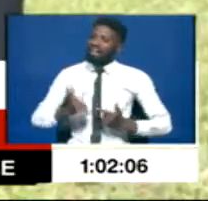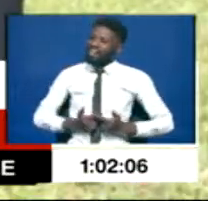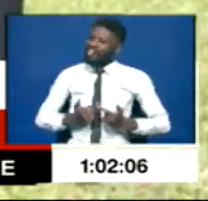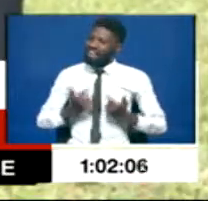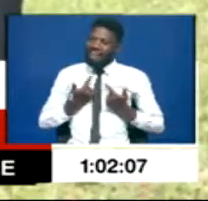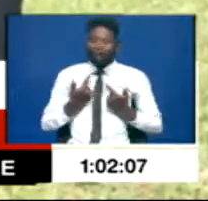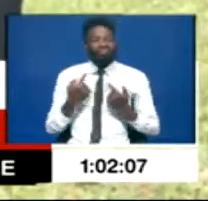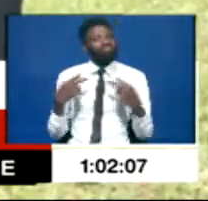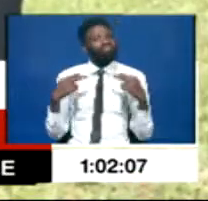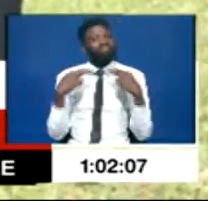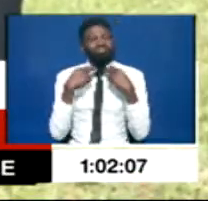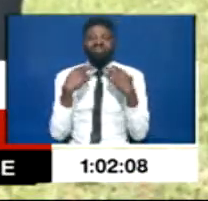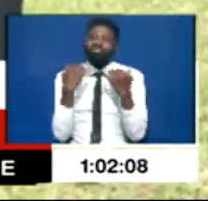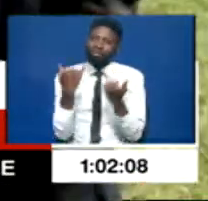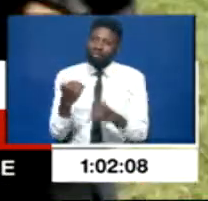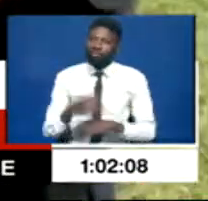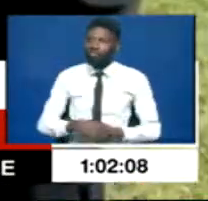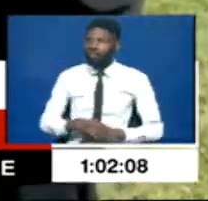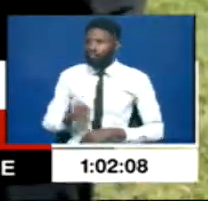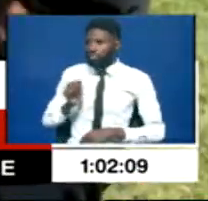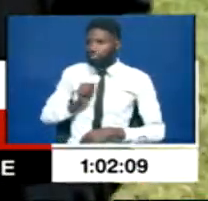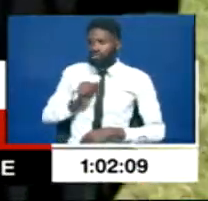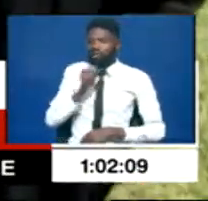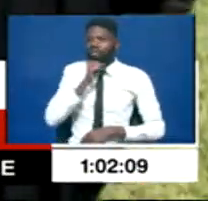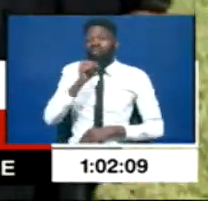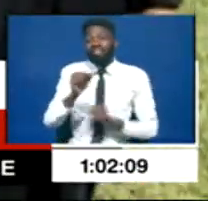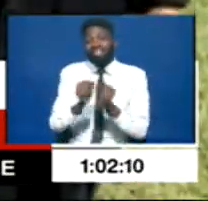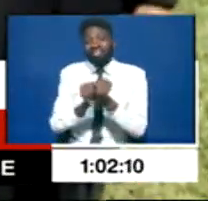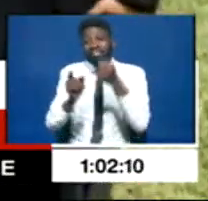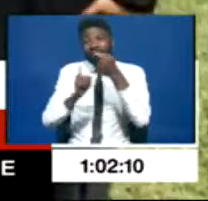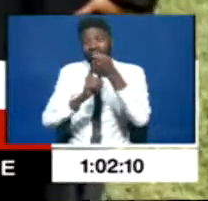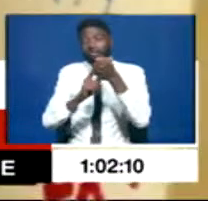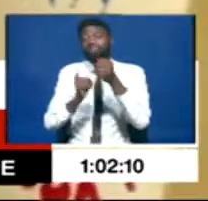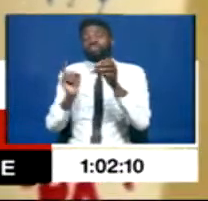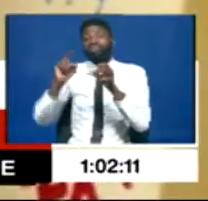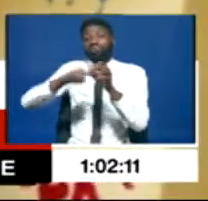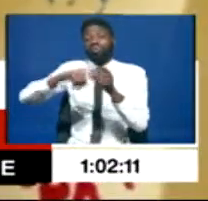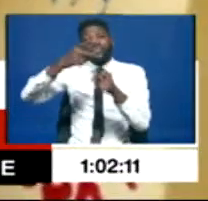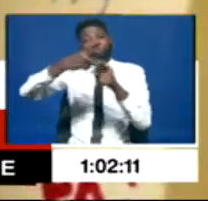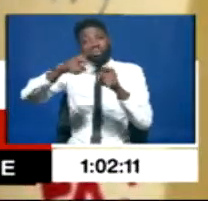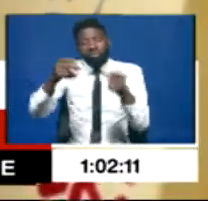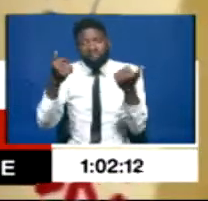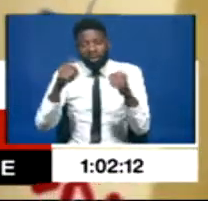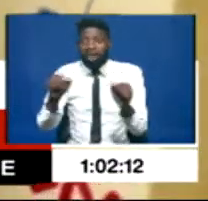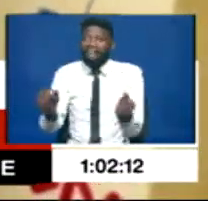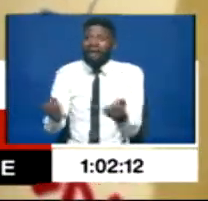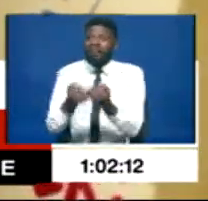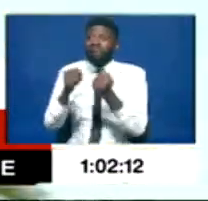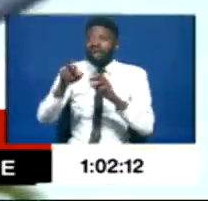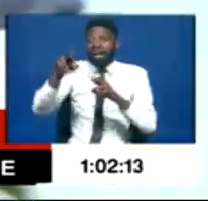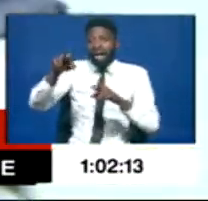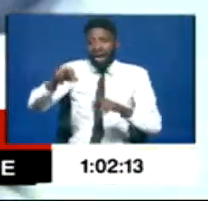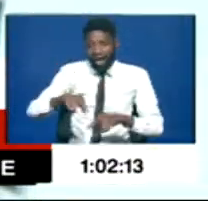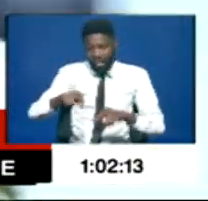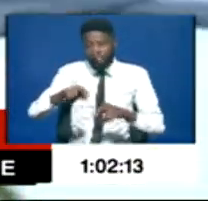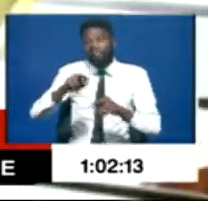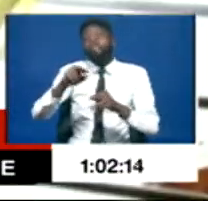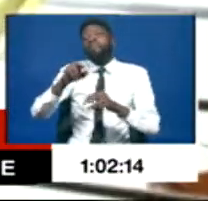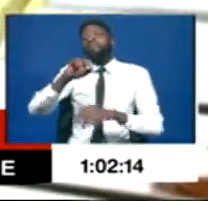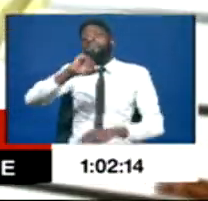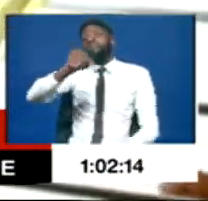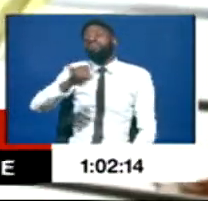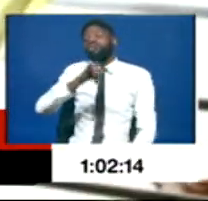hapo. The 16-year-old girl who is yet to join Form 2 was alleged defiled in January this year by the said police